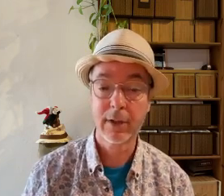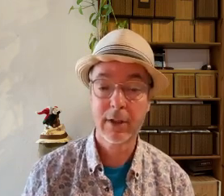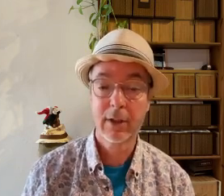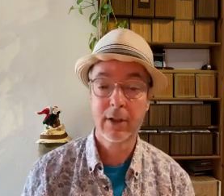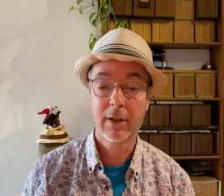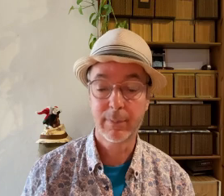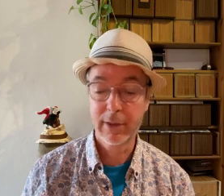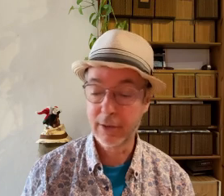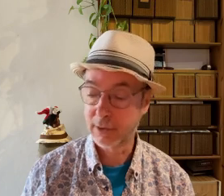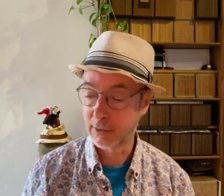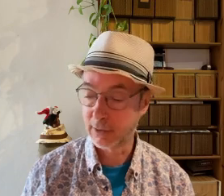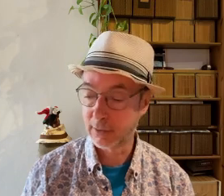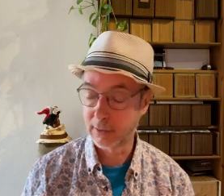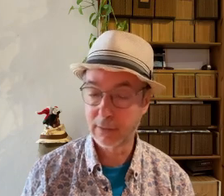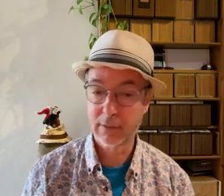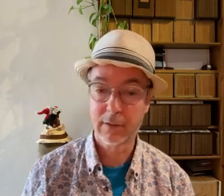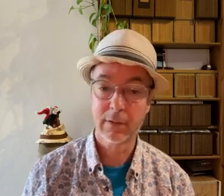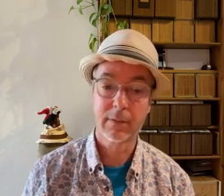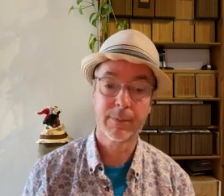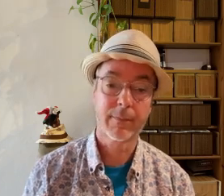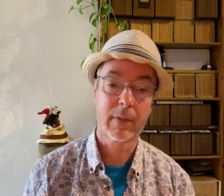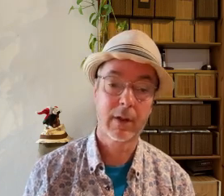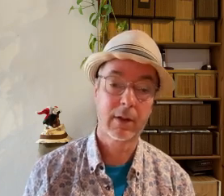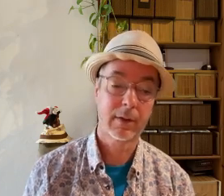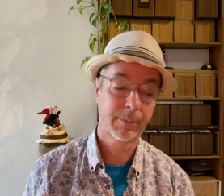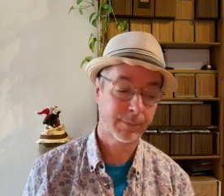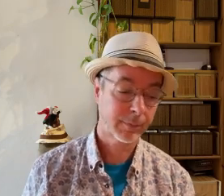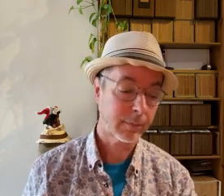German. It means